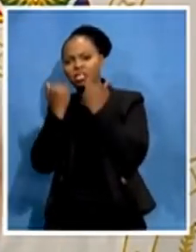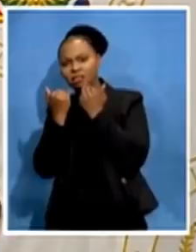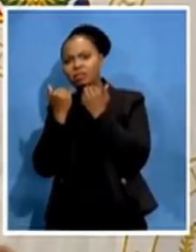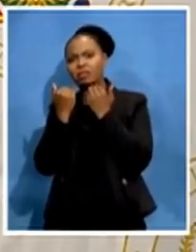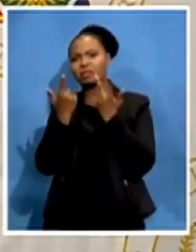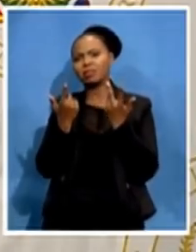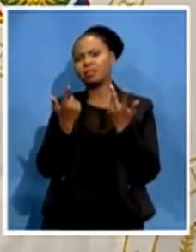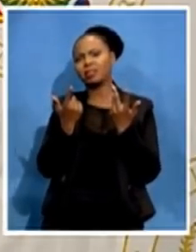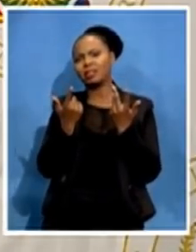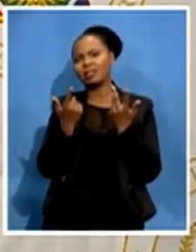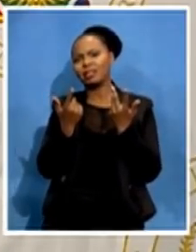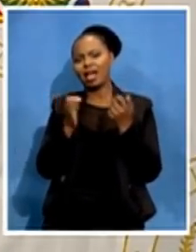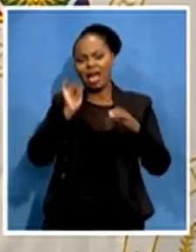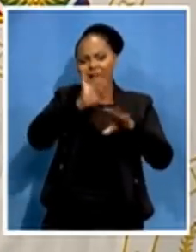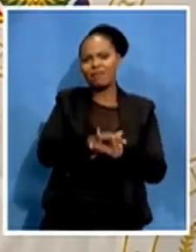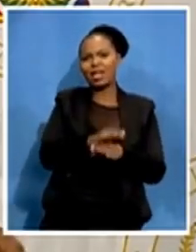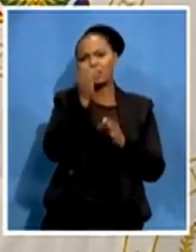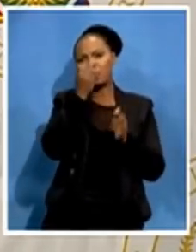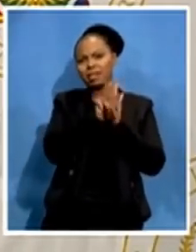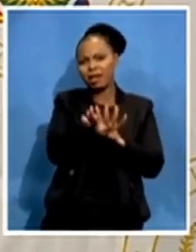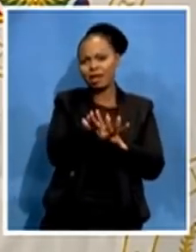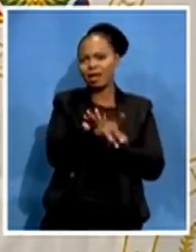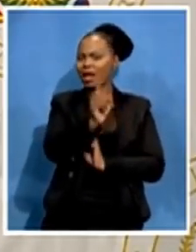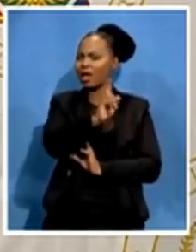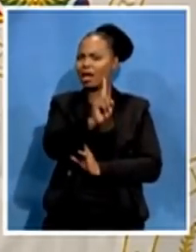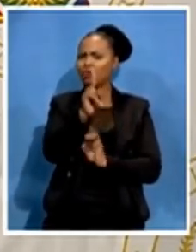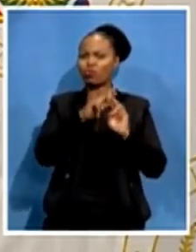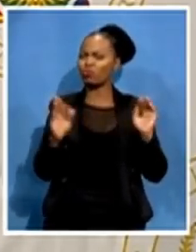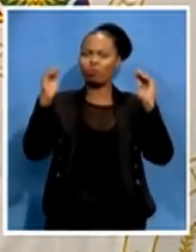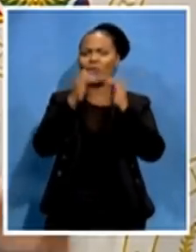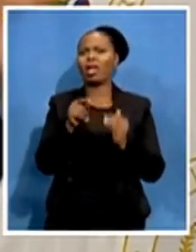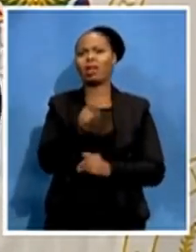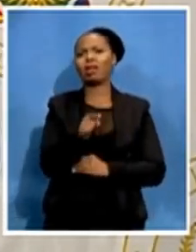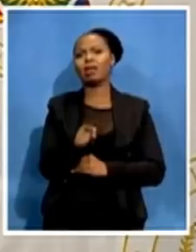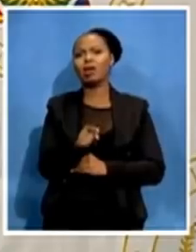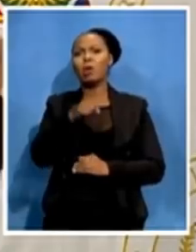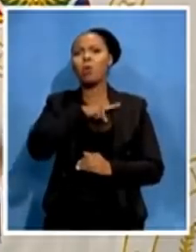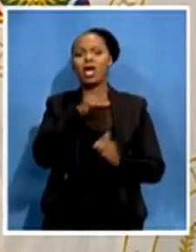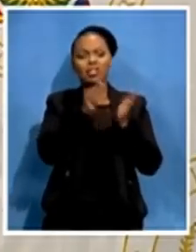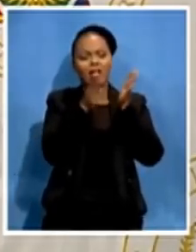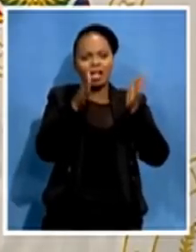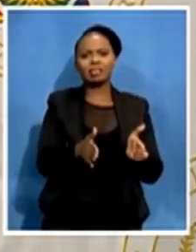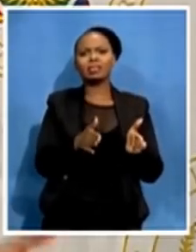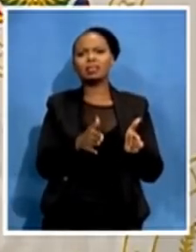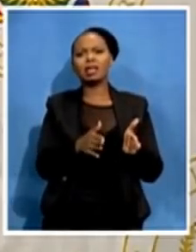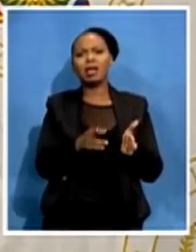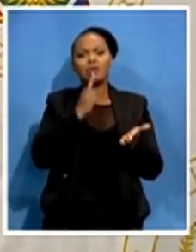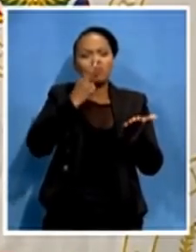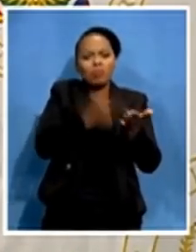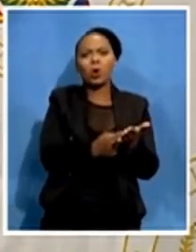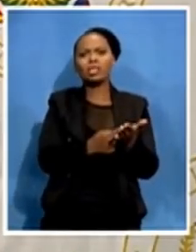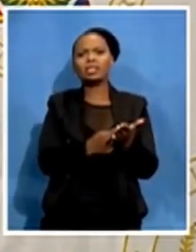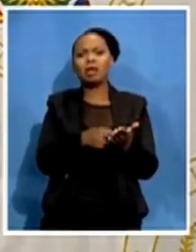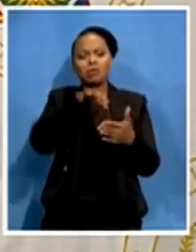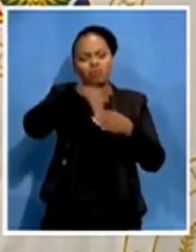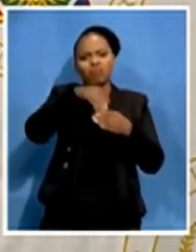been incidents of journalists reported to have taken brown envelopes and all manner of allegations.